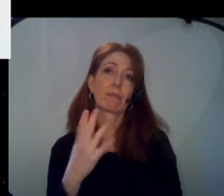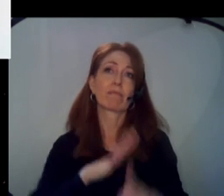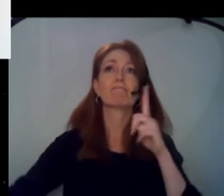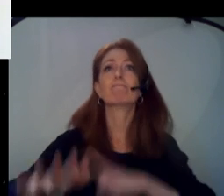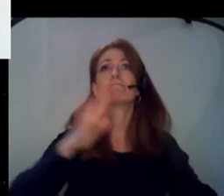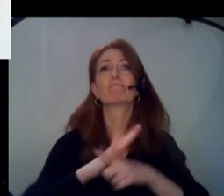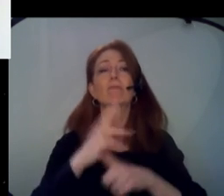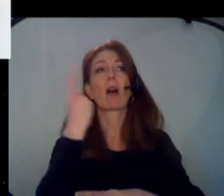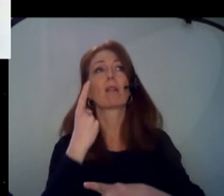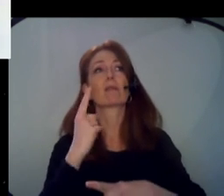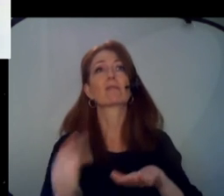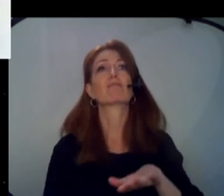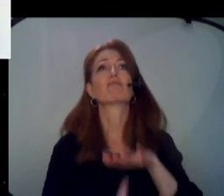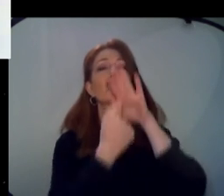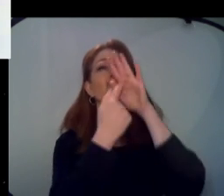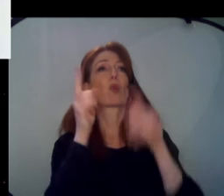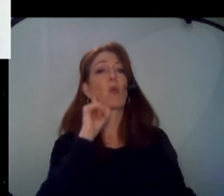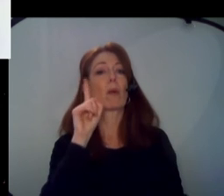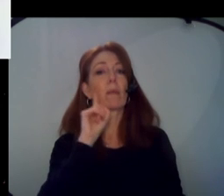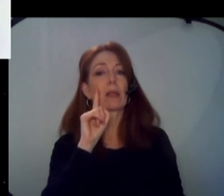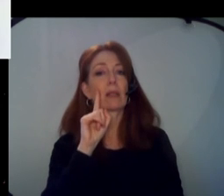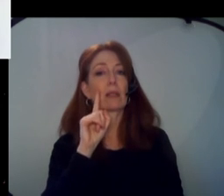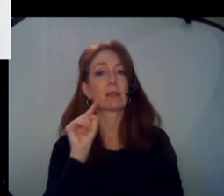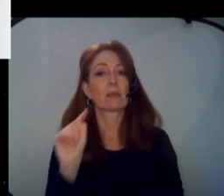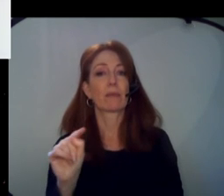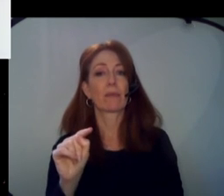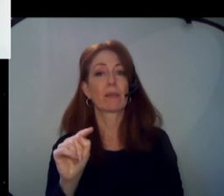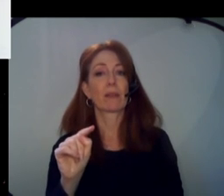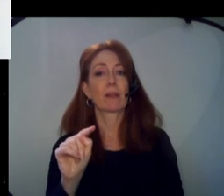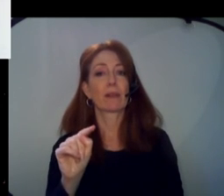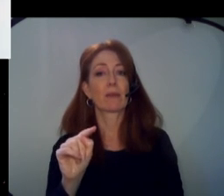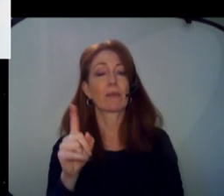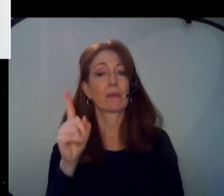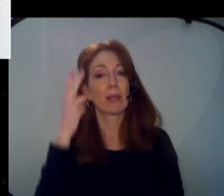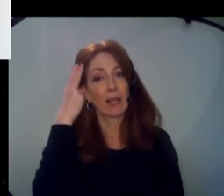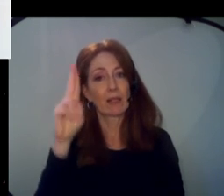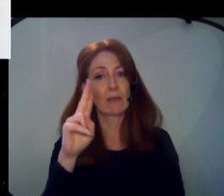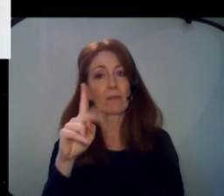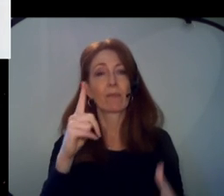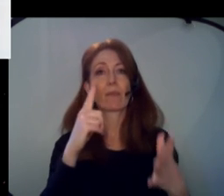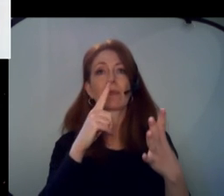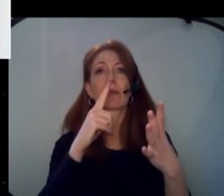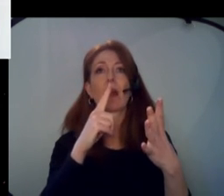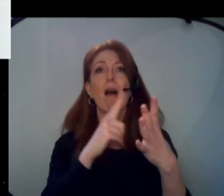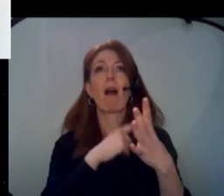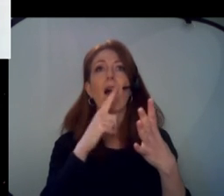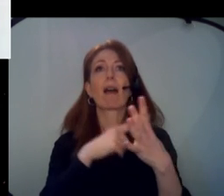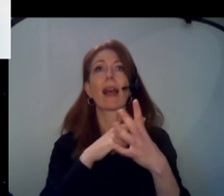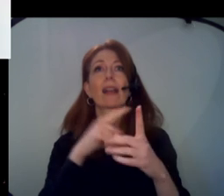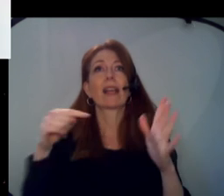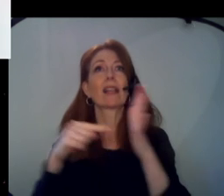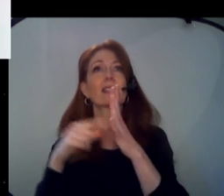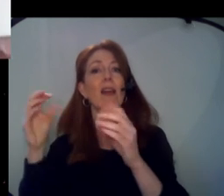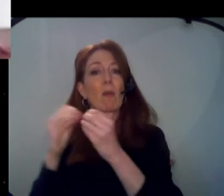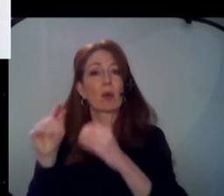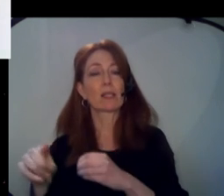of the prominent women who's a contemporary of Artemisia's in Venice is a woman called Arcangela Tarabotti, who is very, very